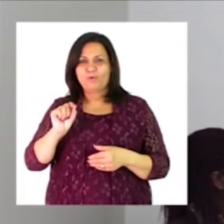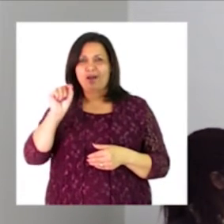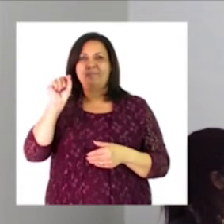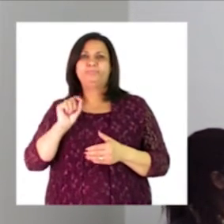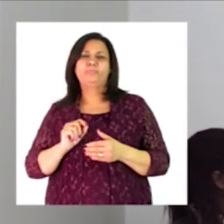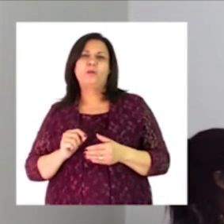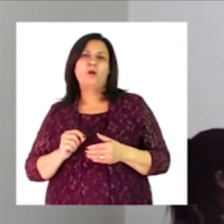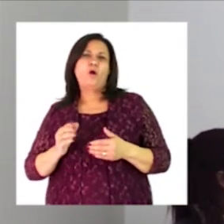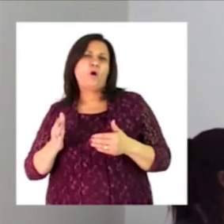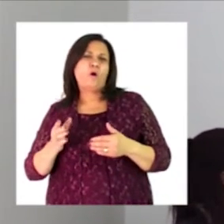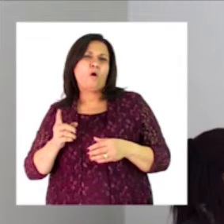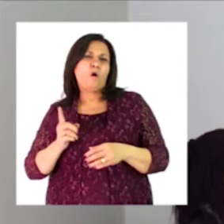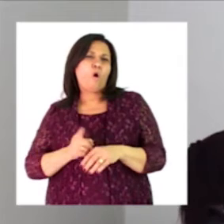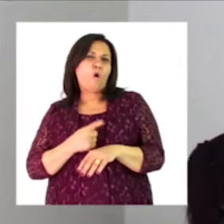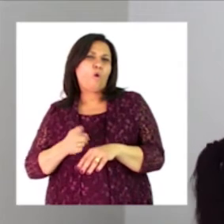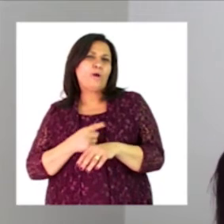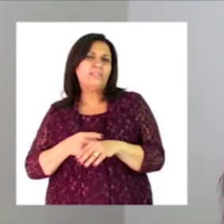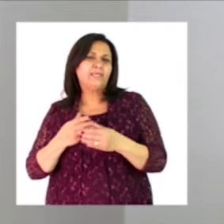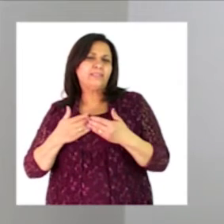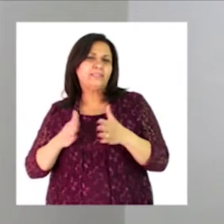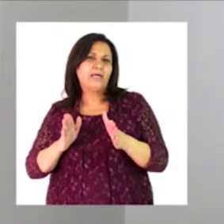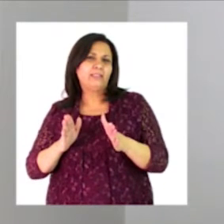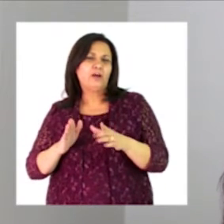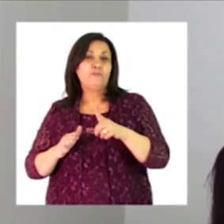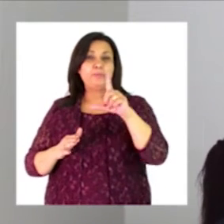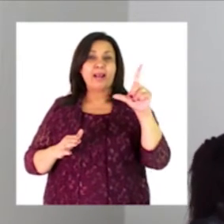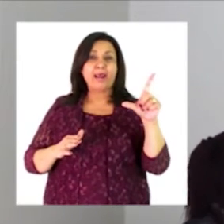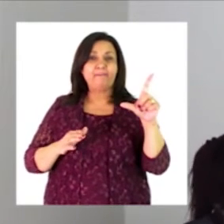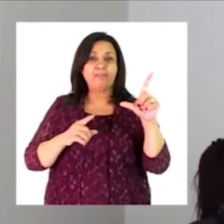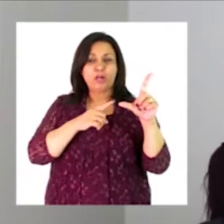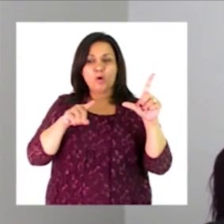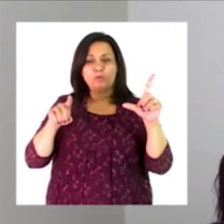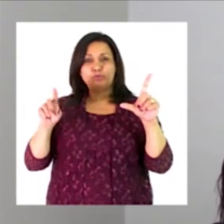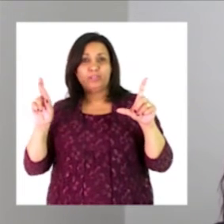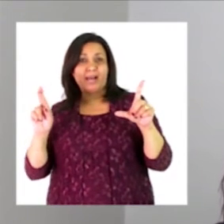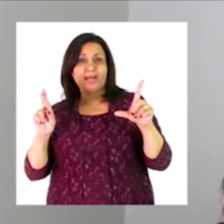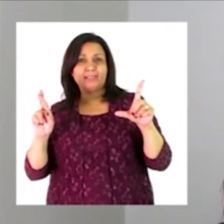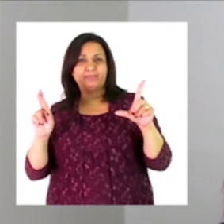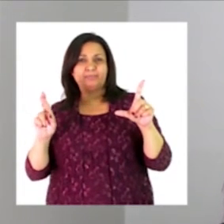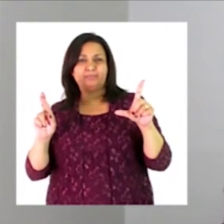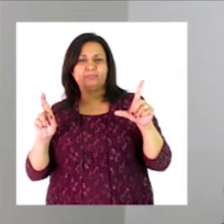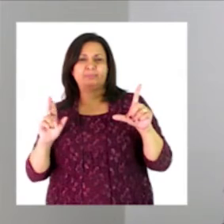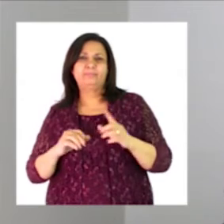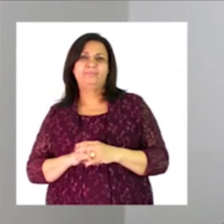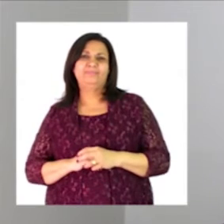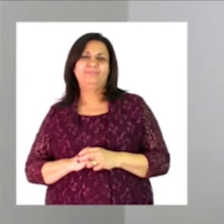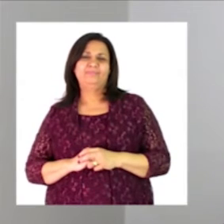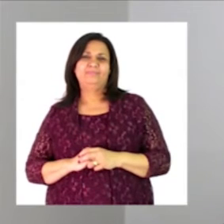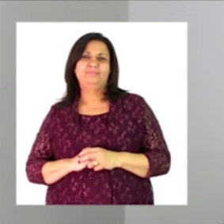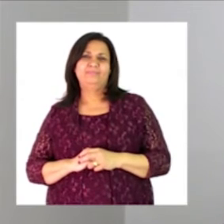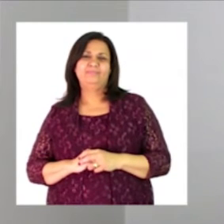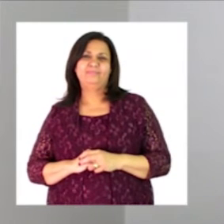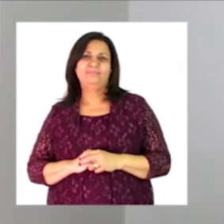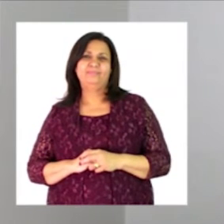always start from the left, going to the right. So here is our little line